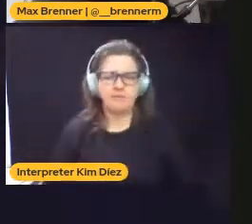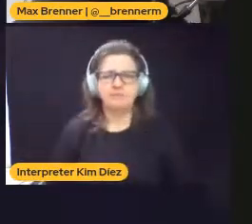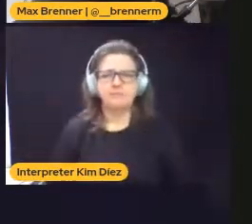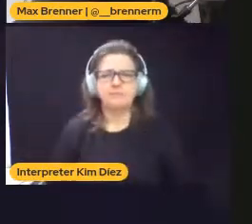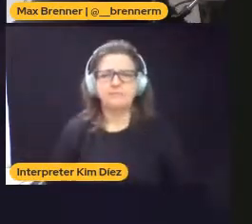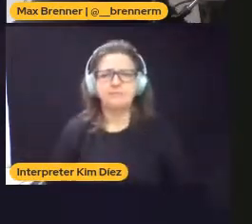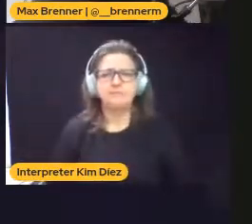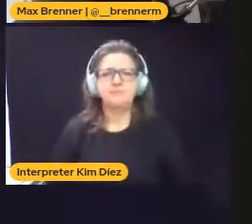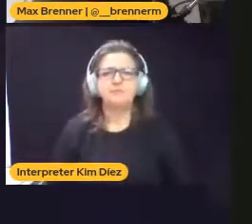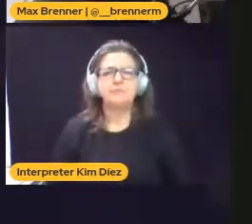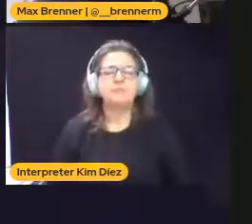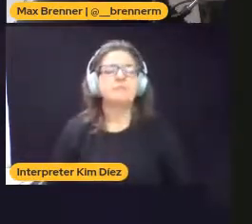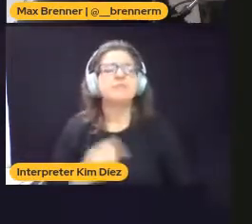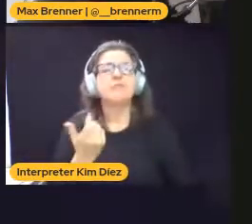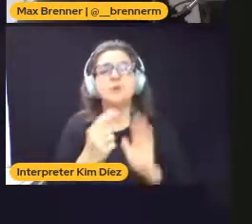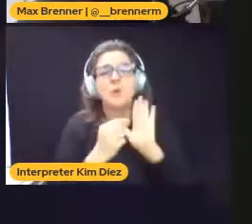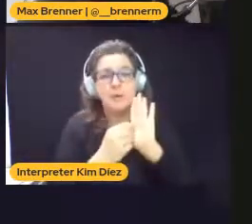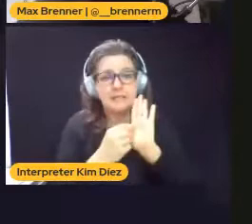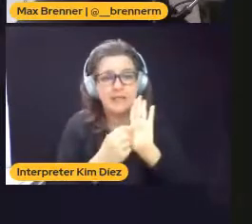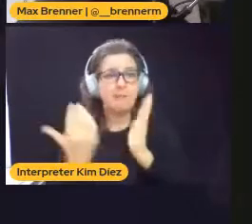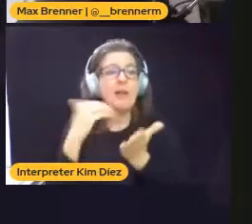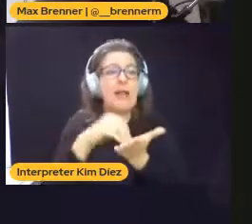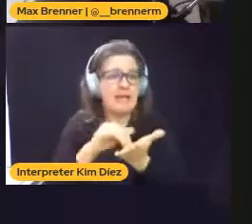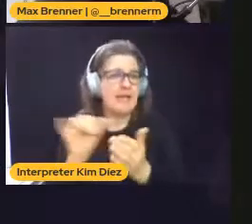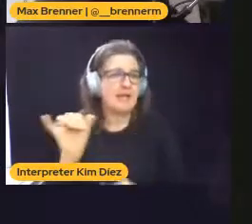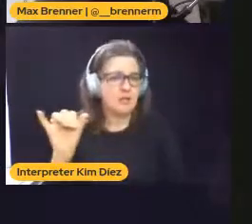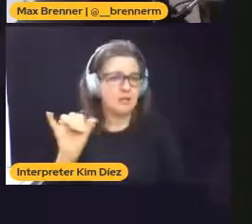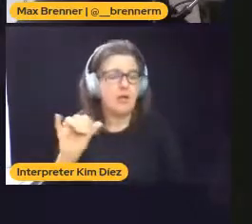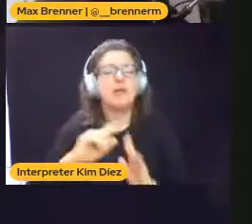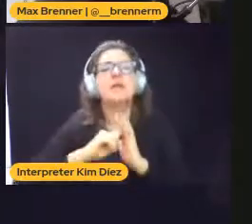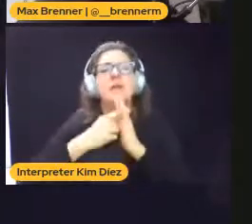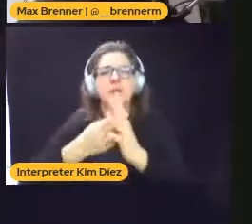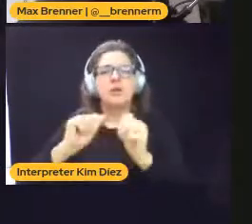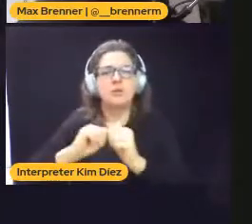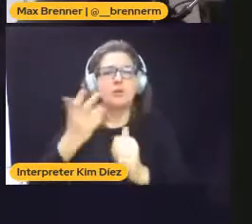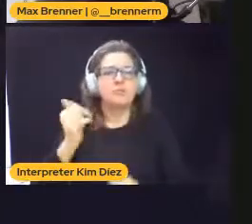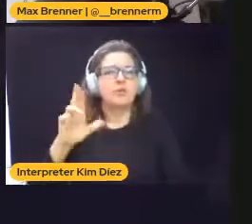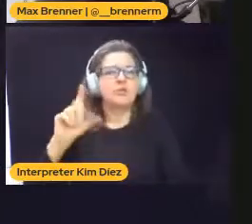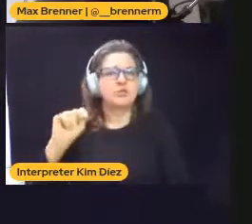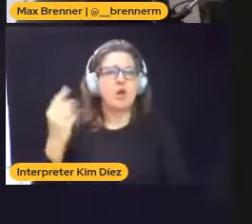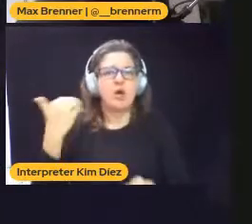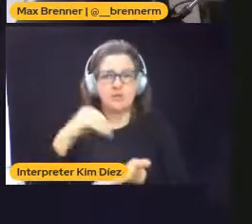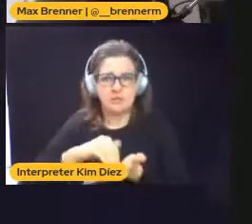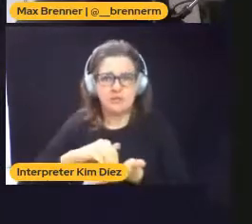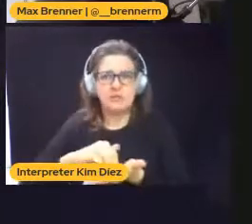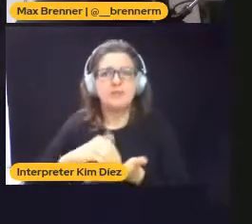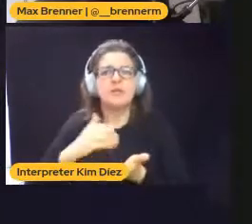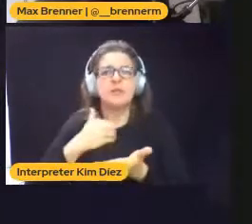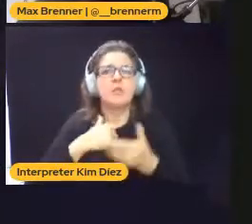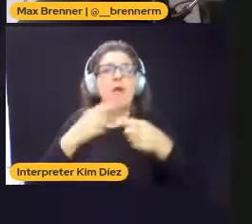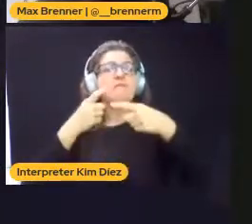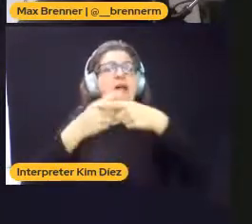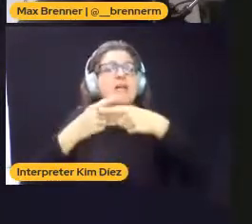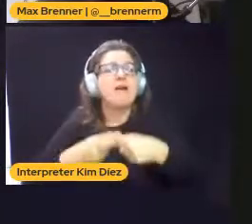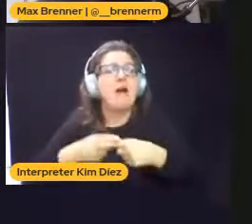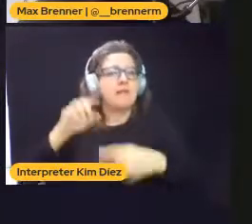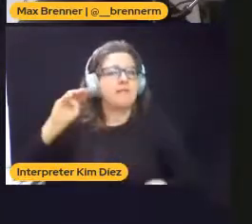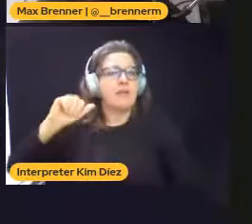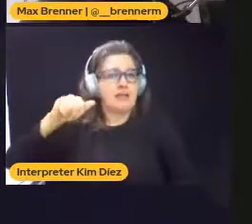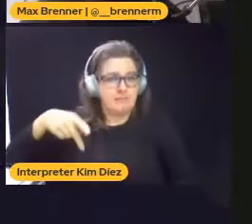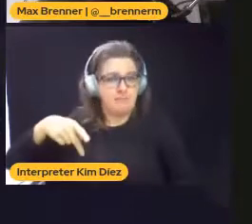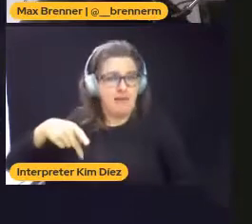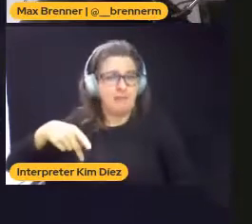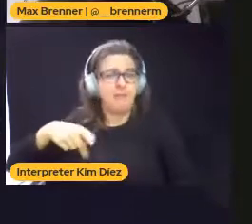Okay, little example as well again. We start with a chart again. Now we have a config map. Take care that this is not like the config map